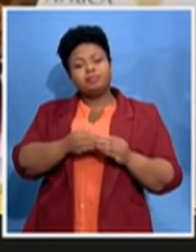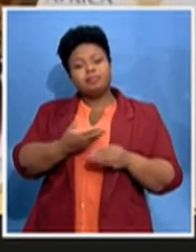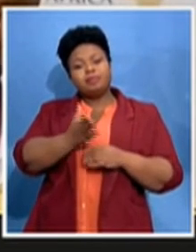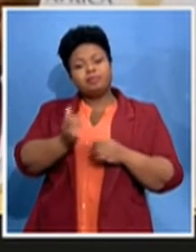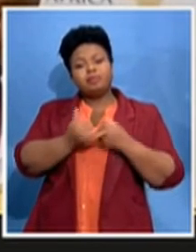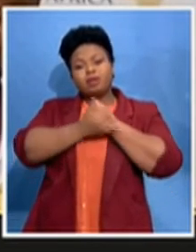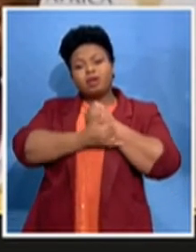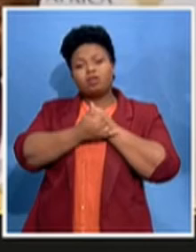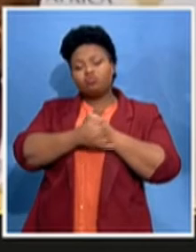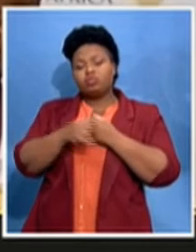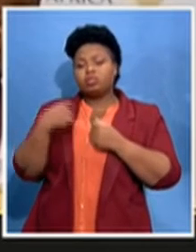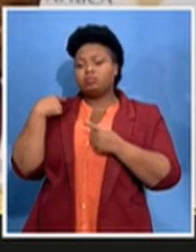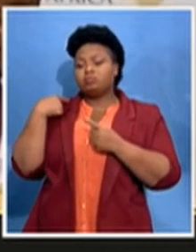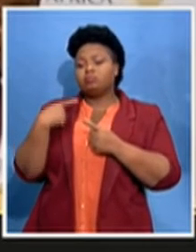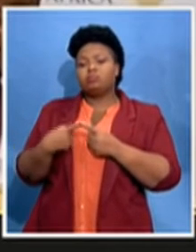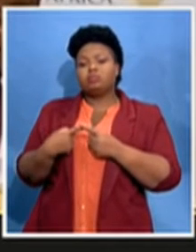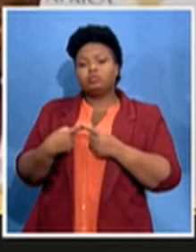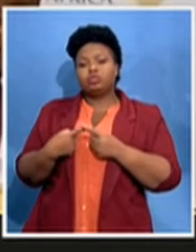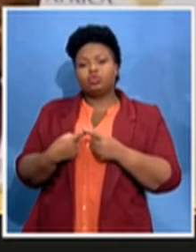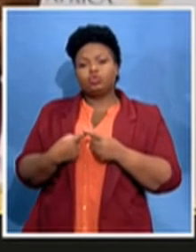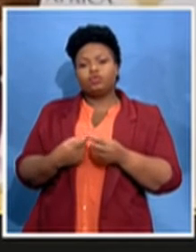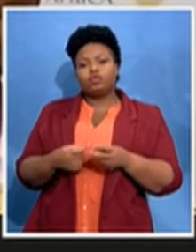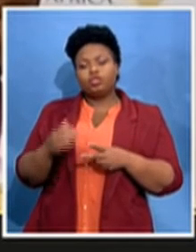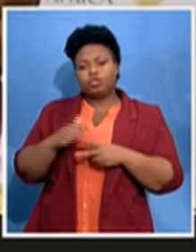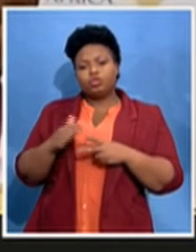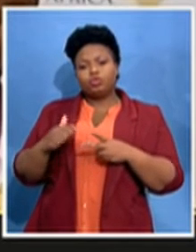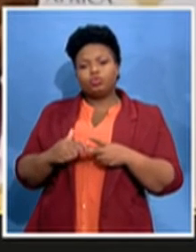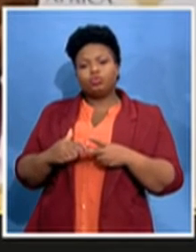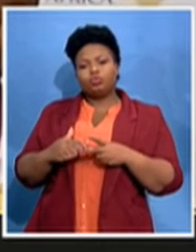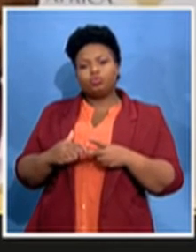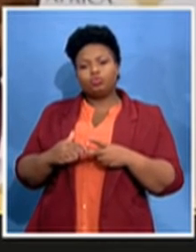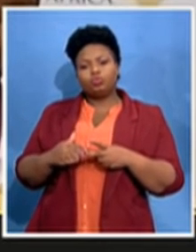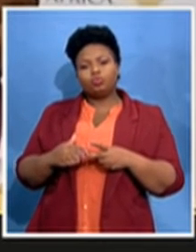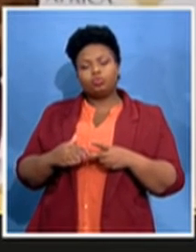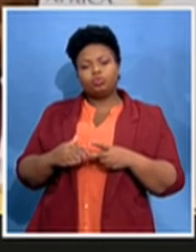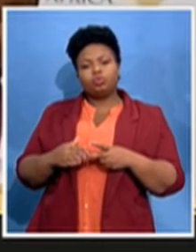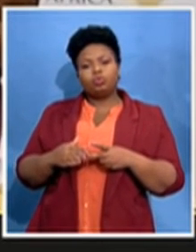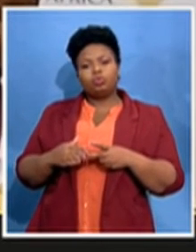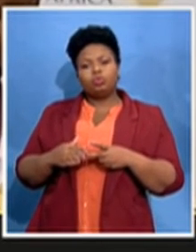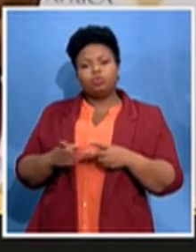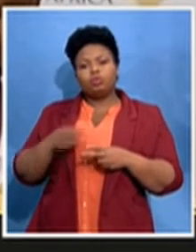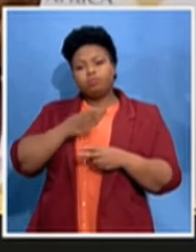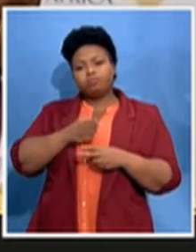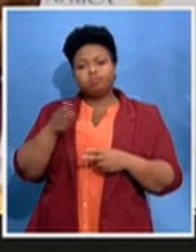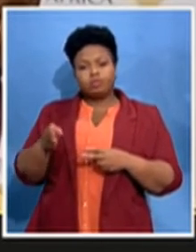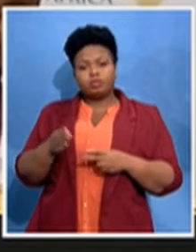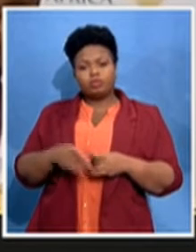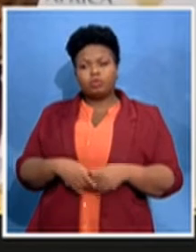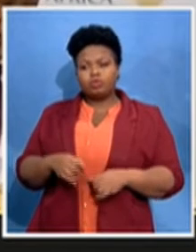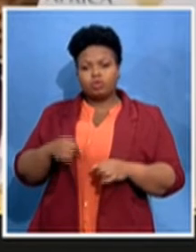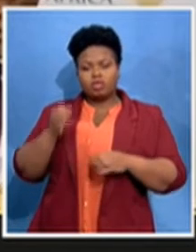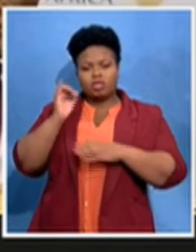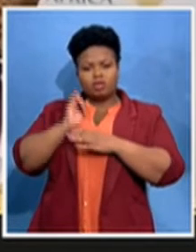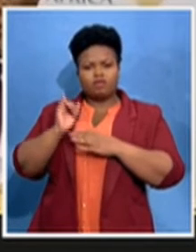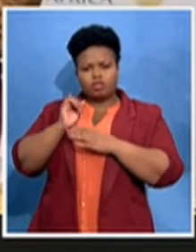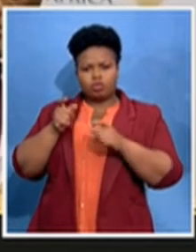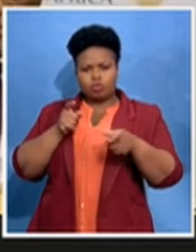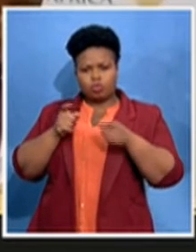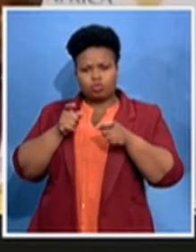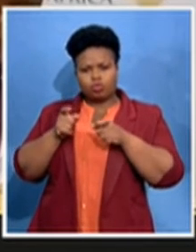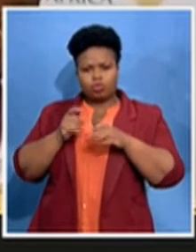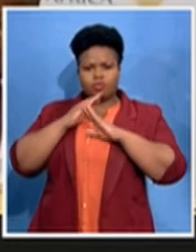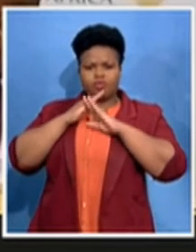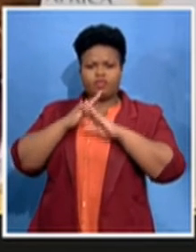clinicians across member states. Infection control prevention courses are continuing. We continue